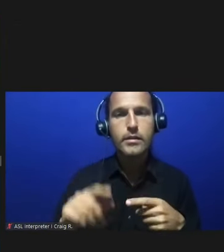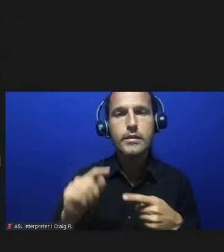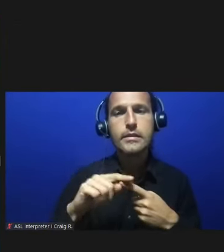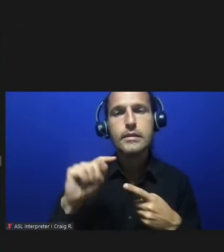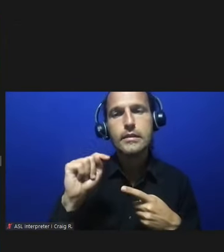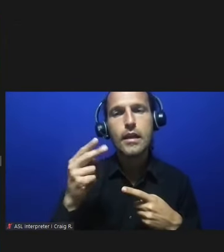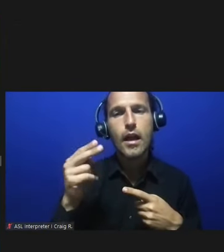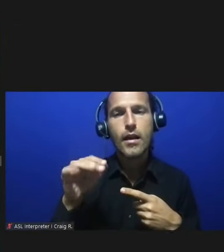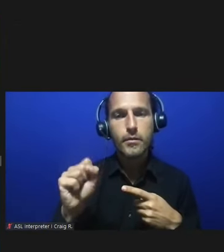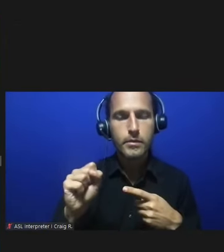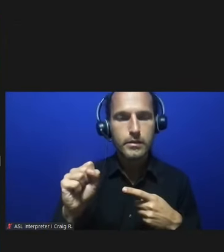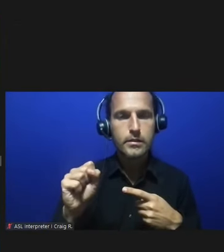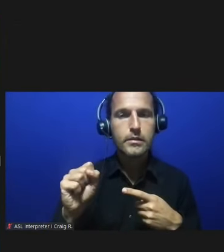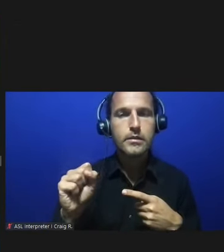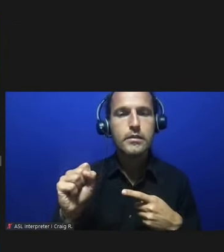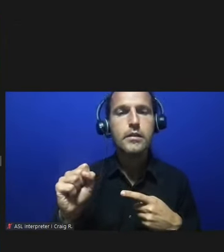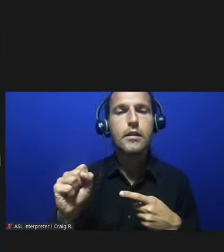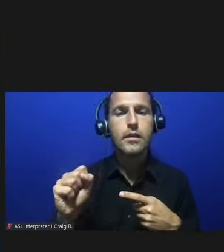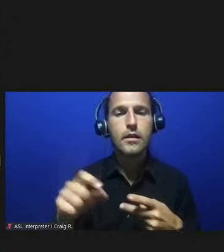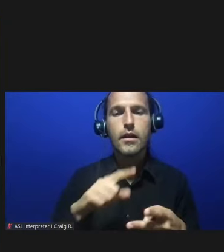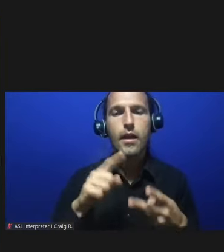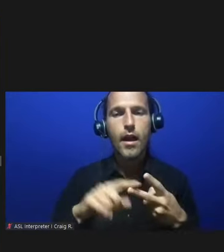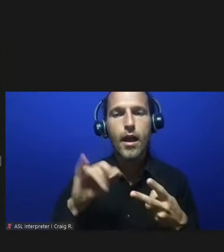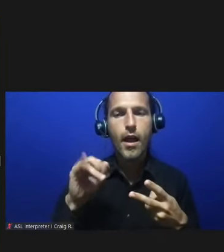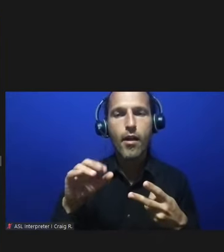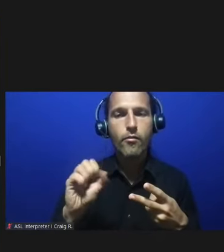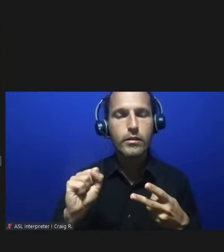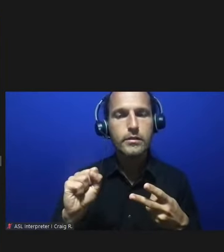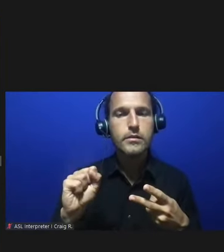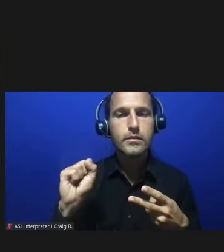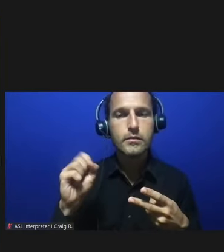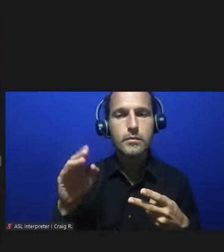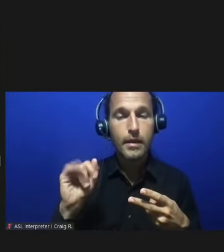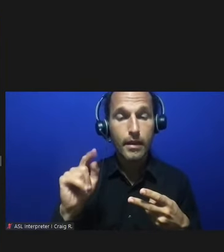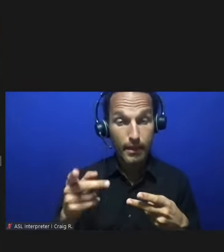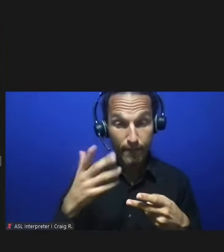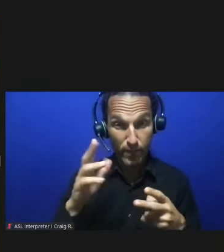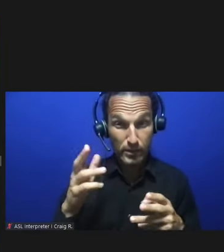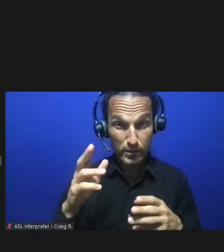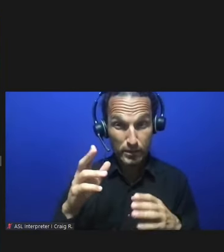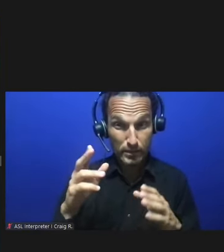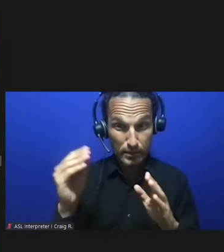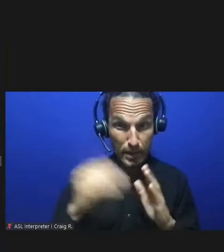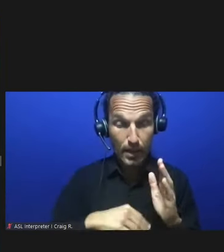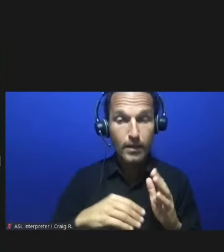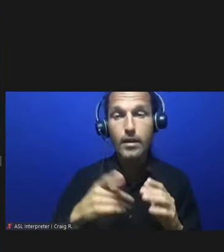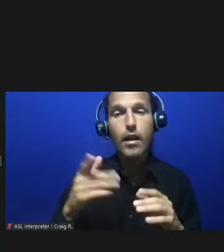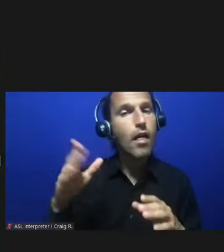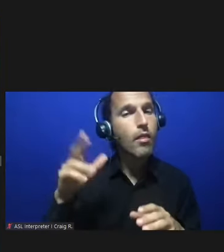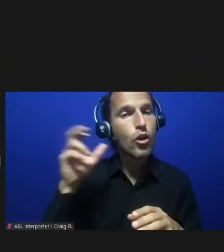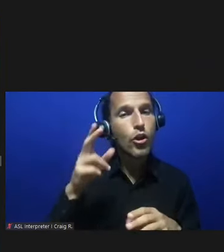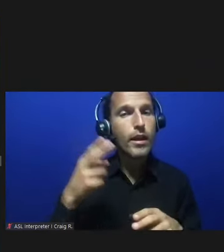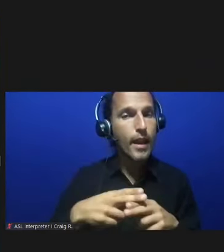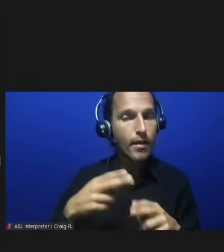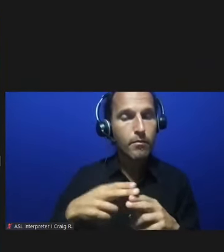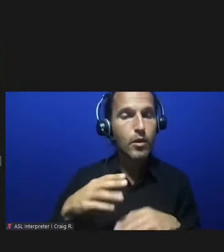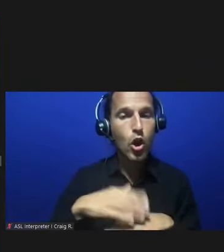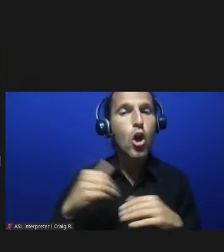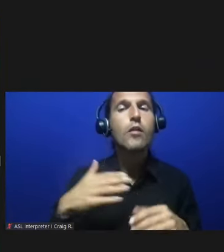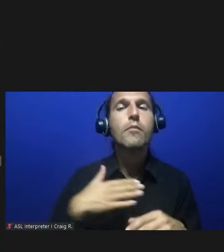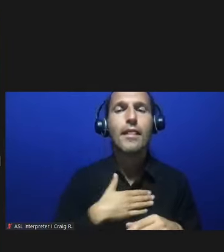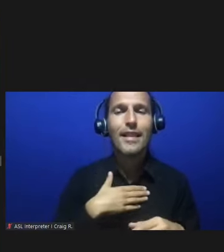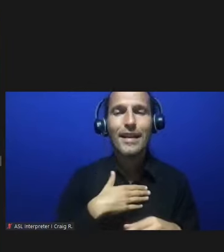Thomas LaJudice and Iris Smith. If you are signed up to speak but have not heard your name called,